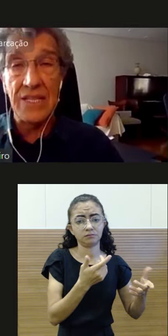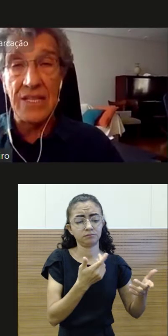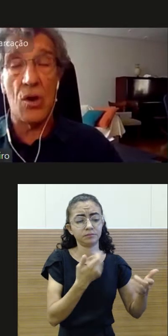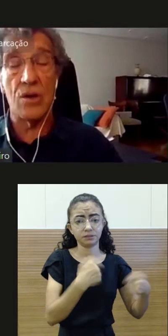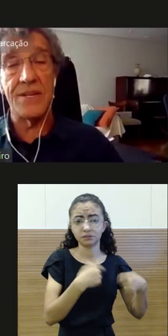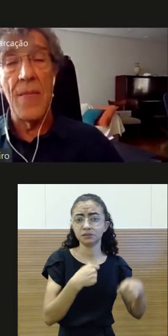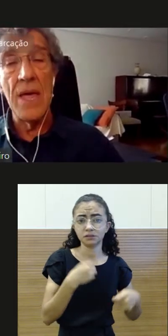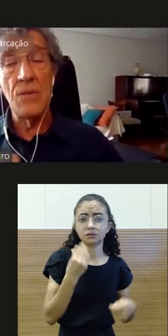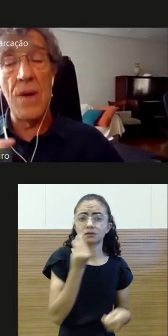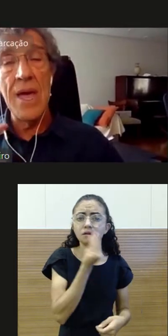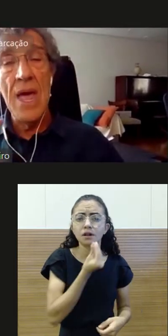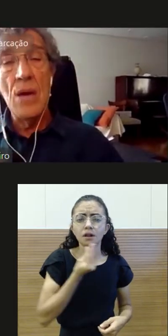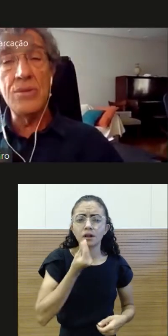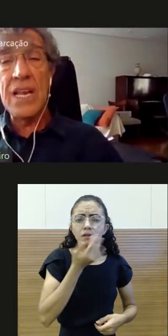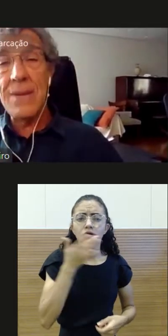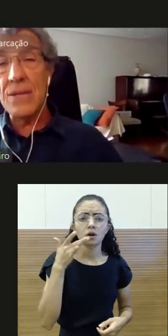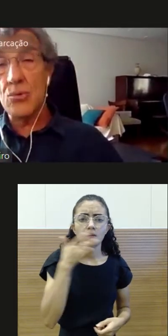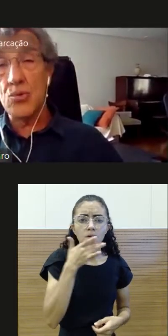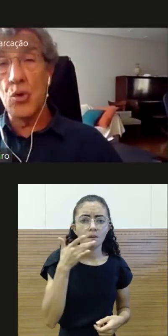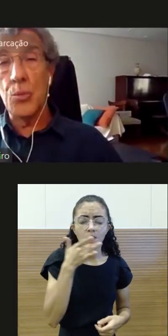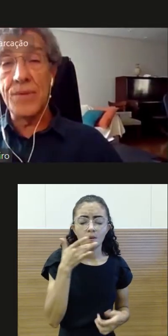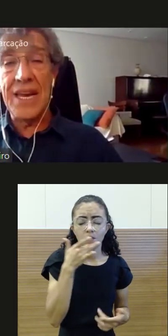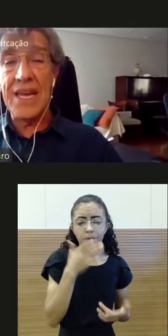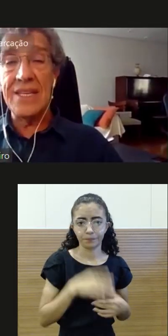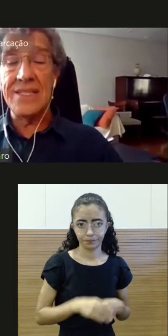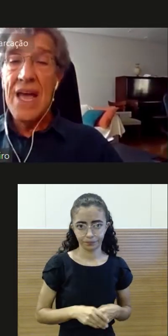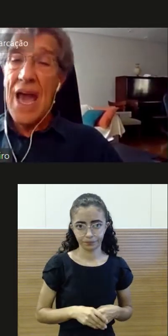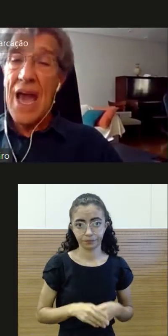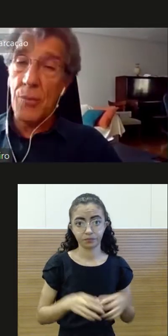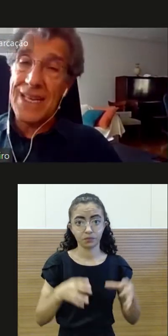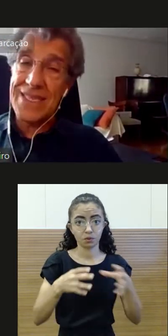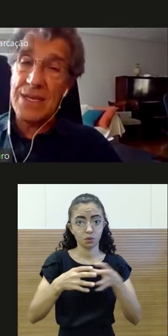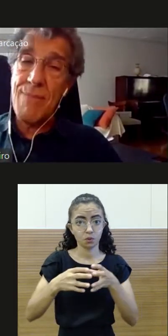and of group 1 and in a healthy and